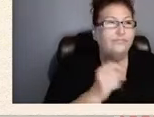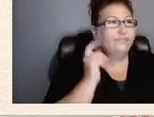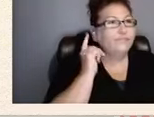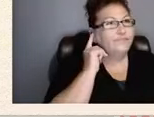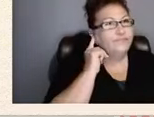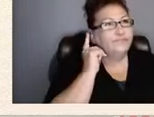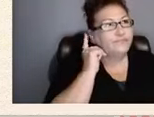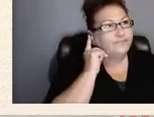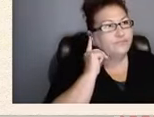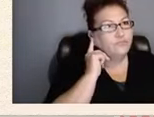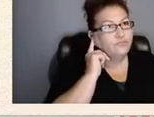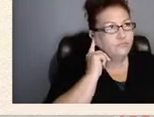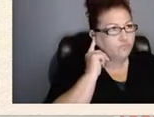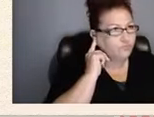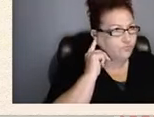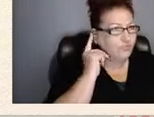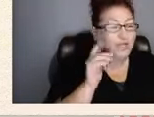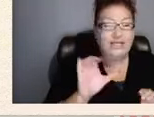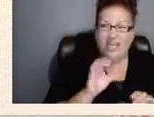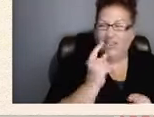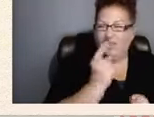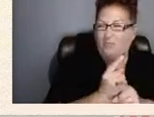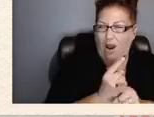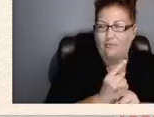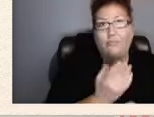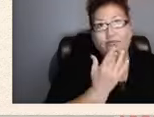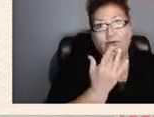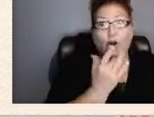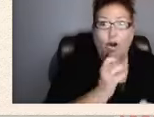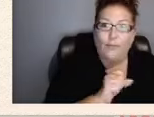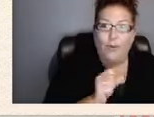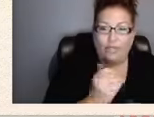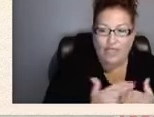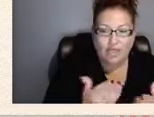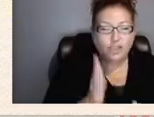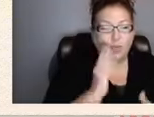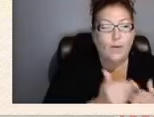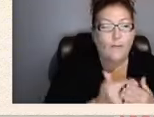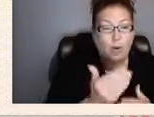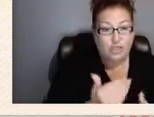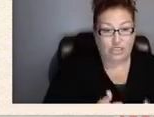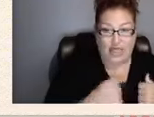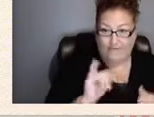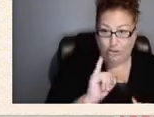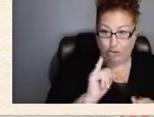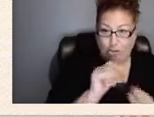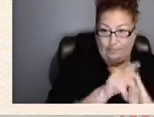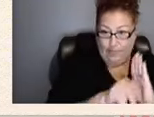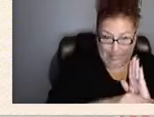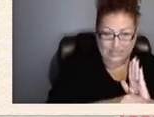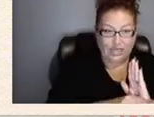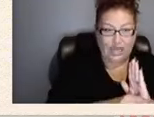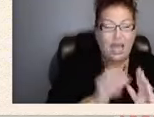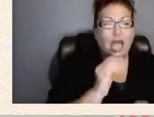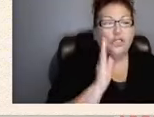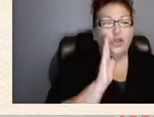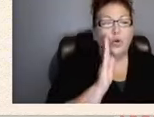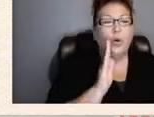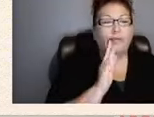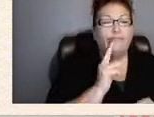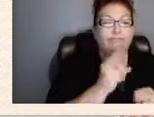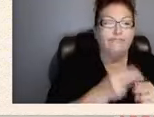the proper thing, the preferable thing, she would purchase this life insurance policy, then she would create a